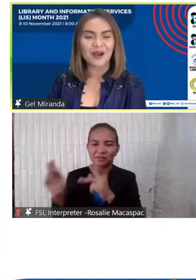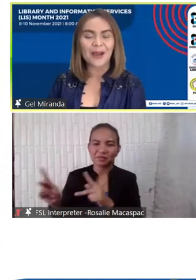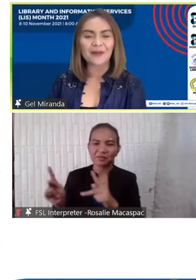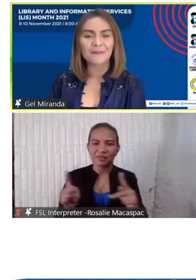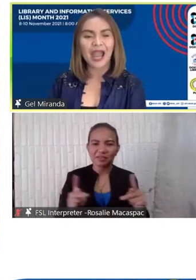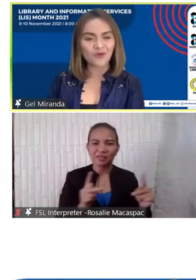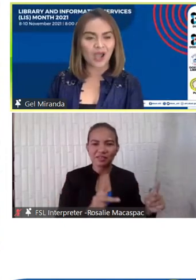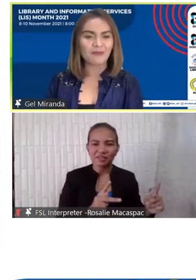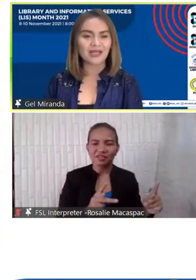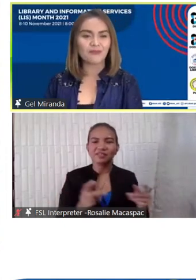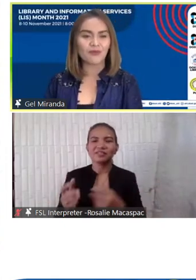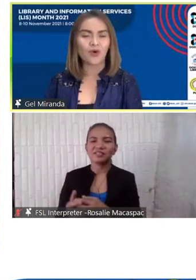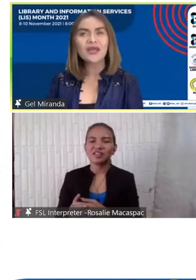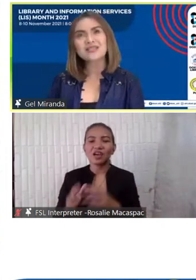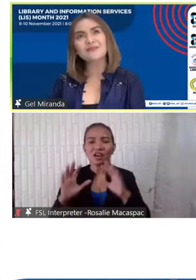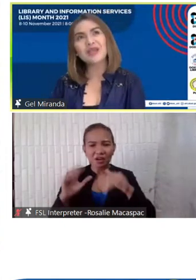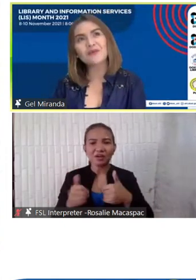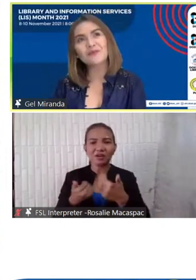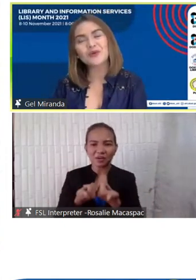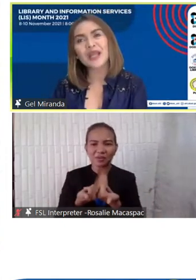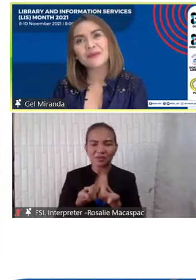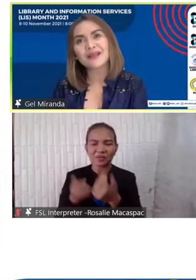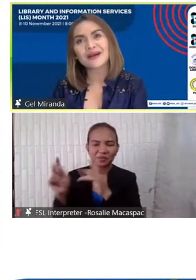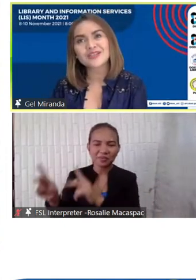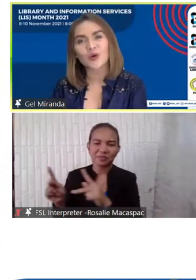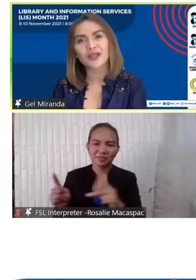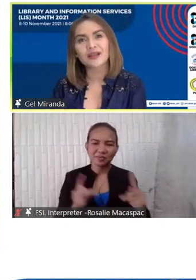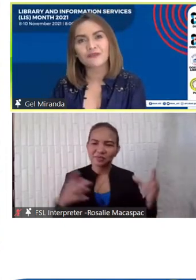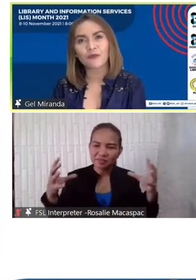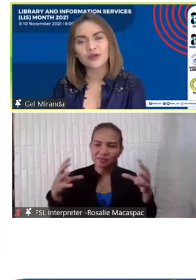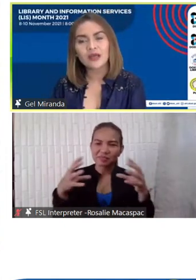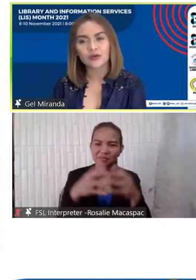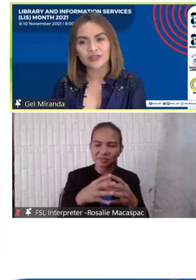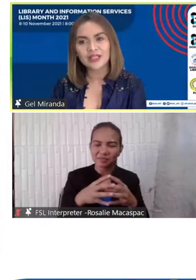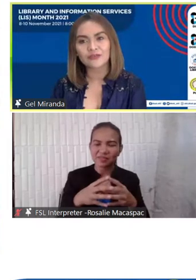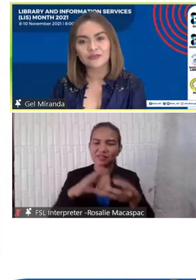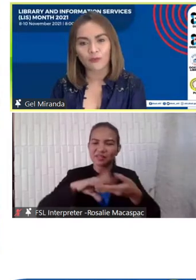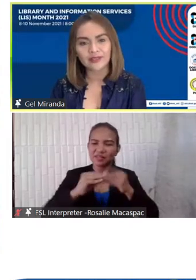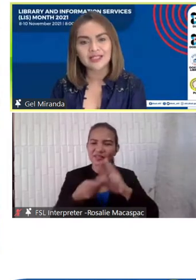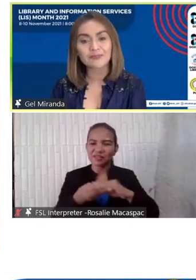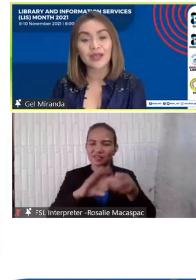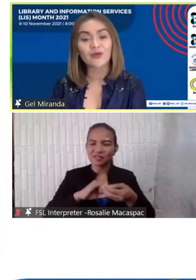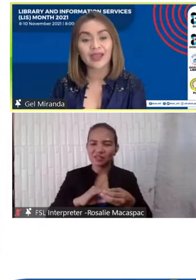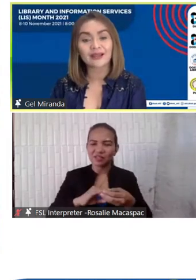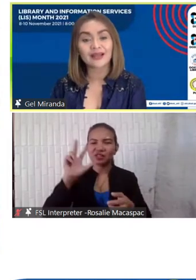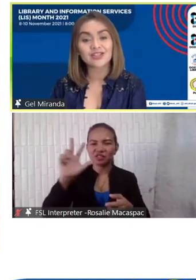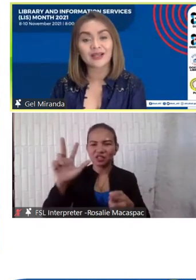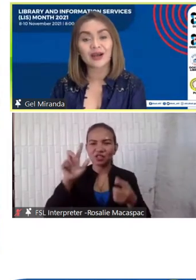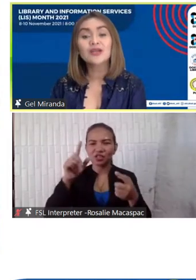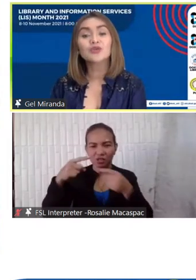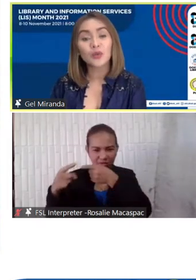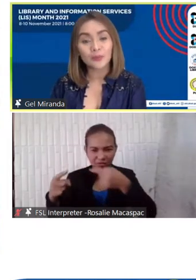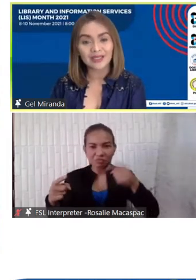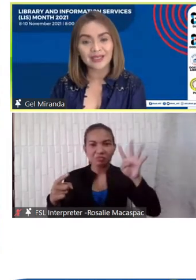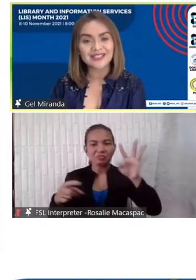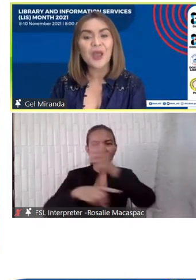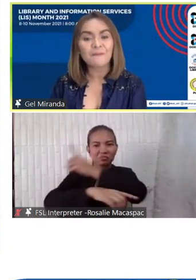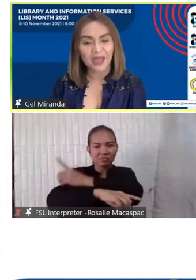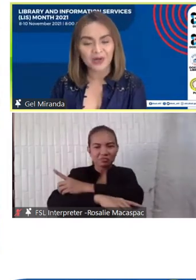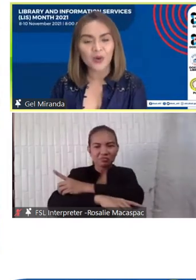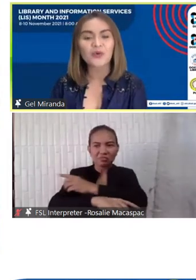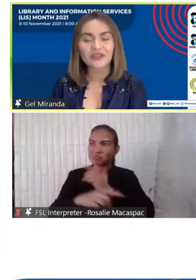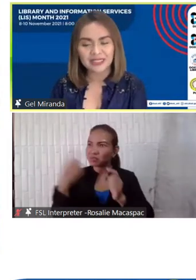magkakaalaman, di ba? Parang paano nga ba nabuo? Sabihin mo, binuo namin ang istorya ng 3 to 4 days, pero i-airy lang siya ng 2